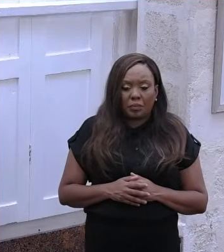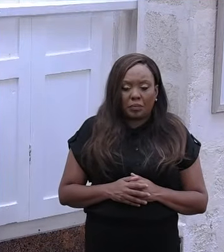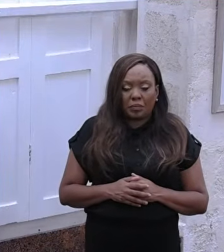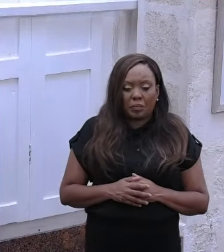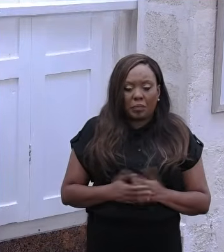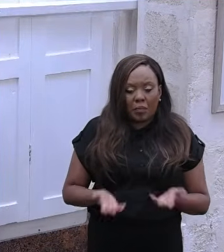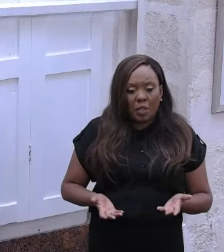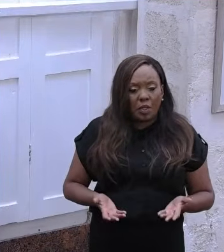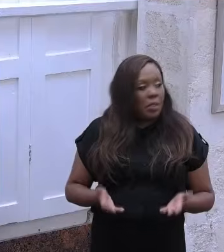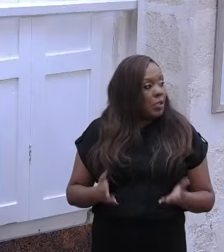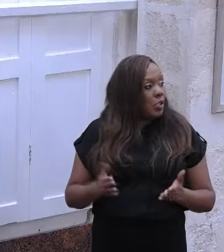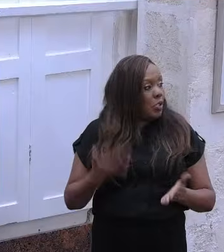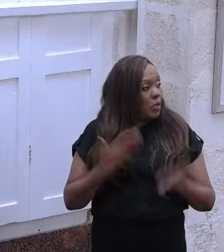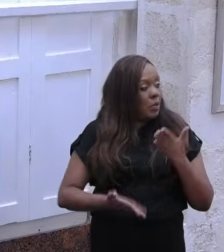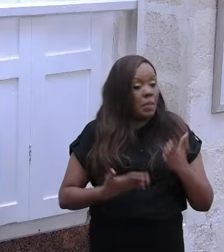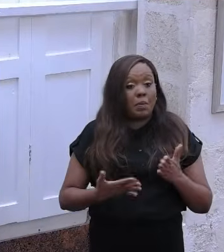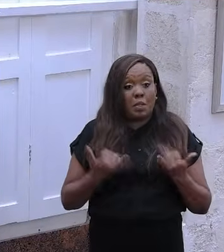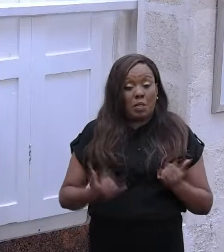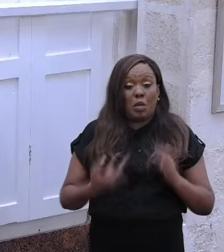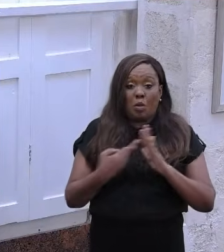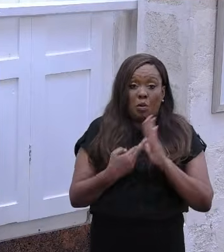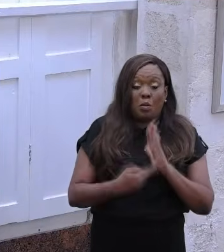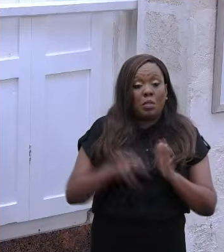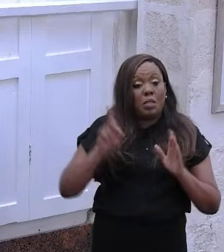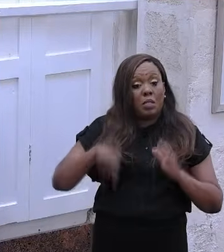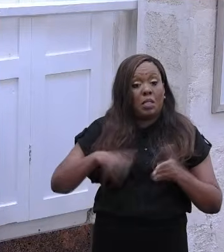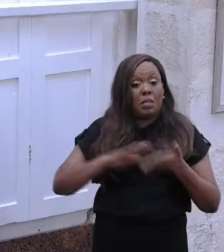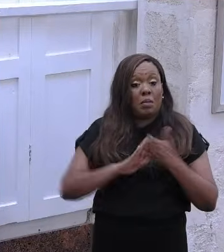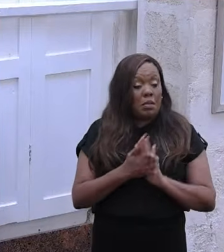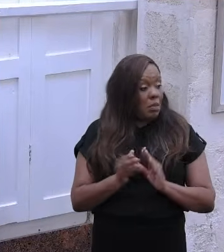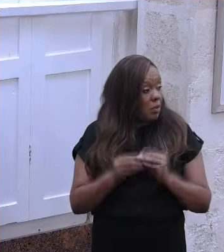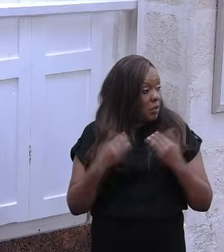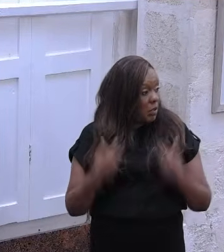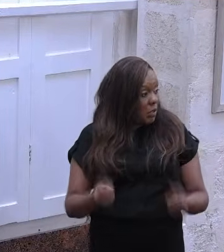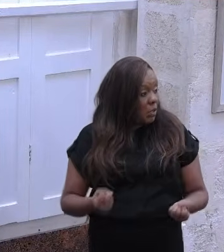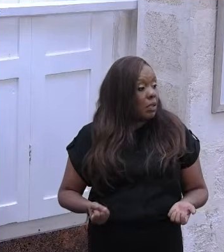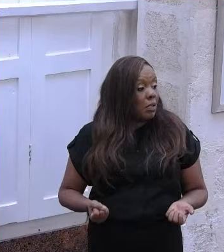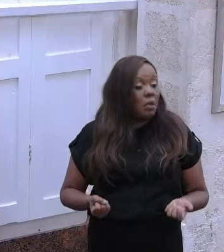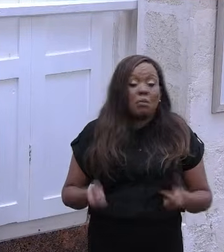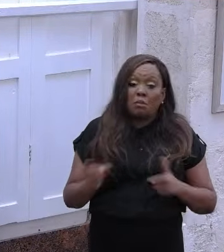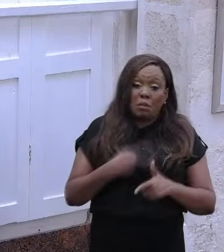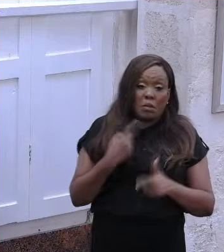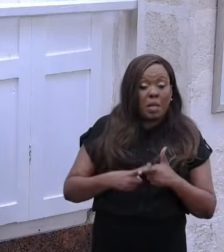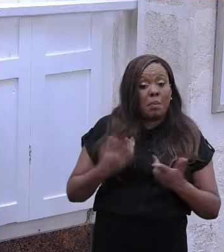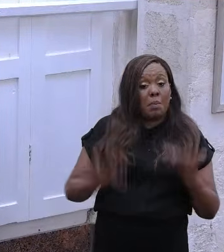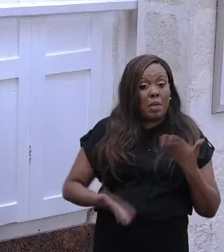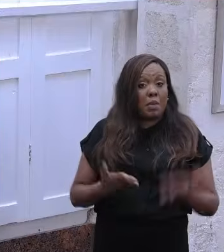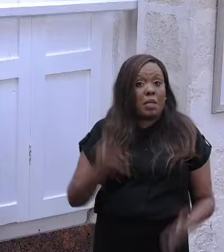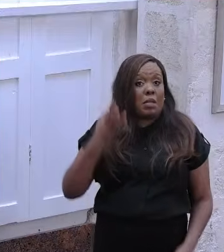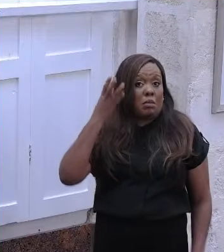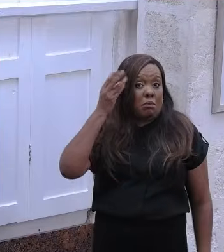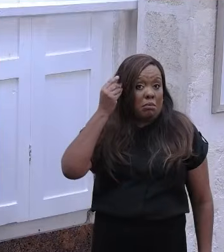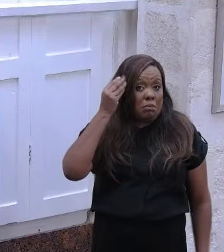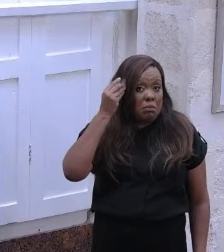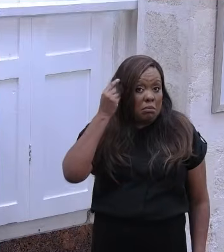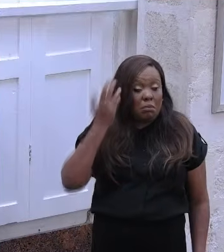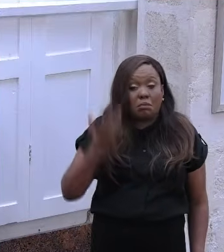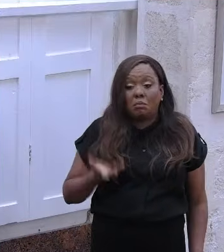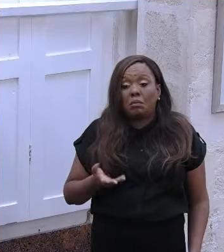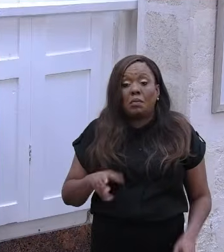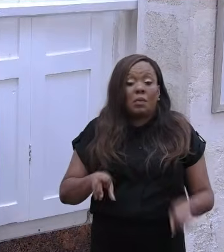and if we need to strengthen those for better due diligence, then we will have to consider those, particularly on the grounds of national